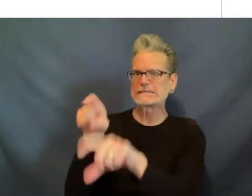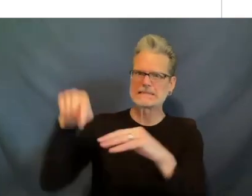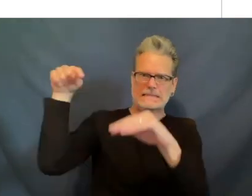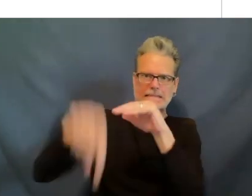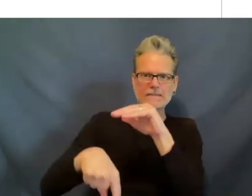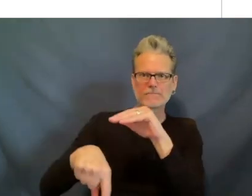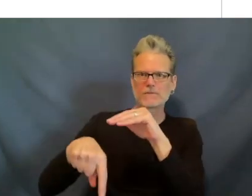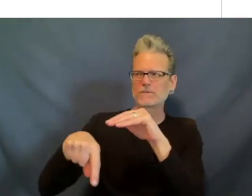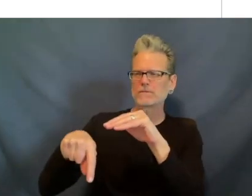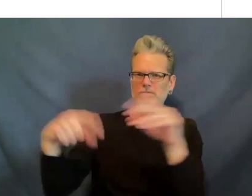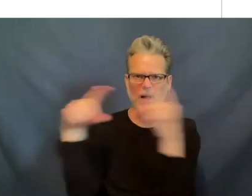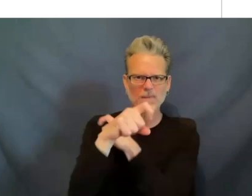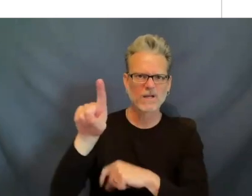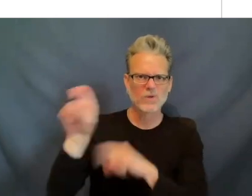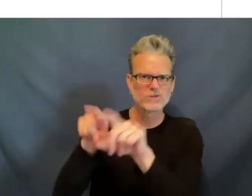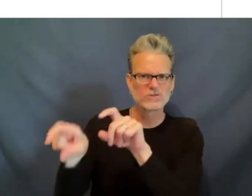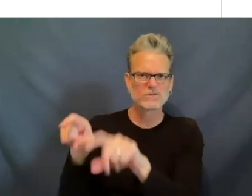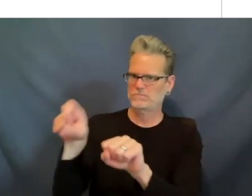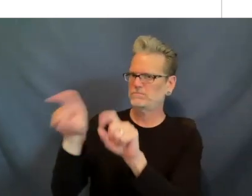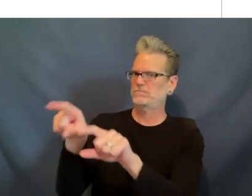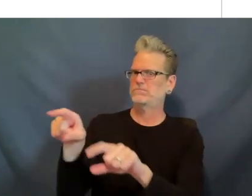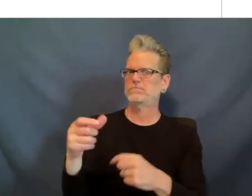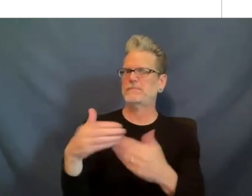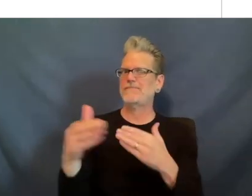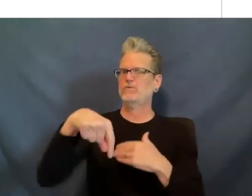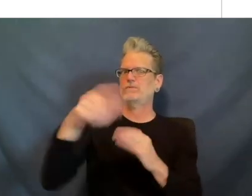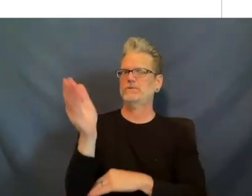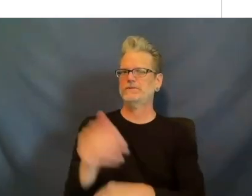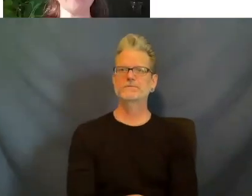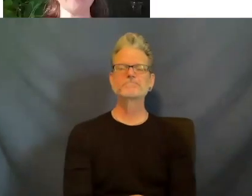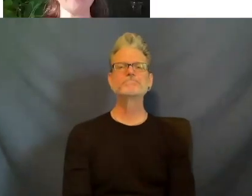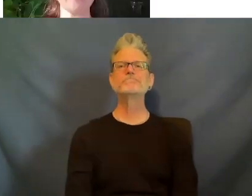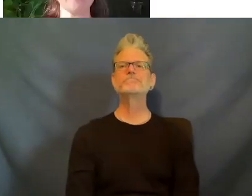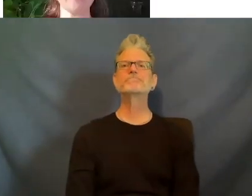that you all have after this presentation.